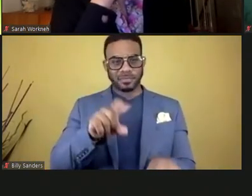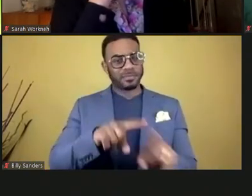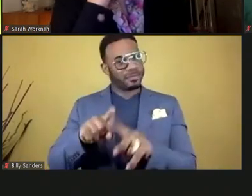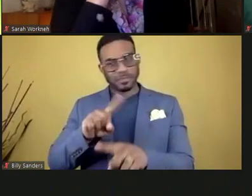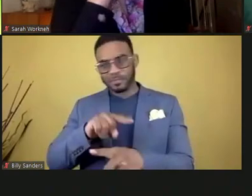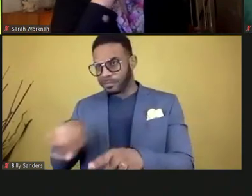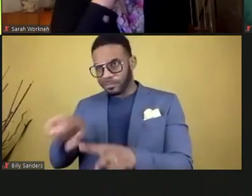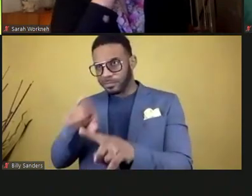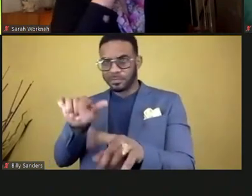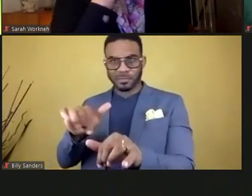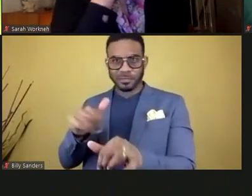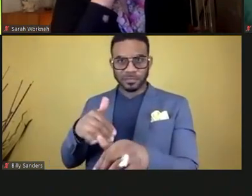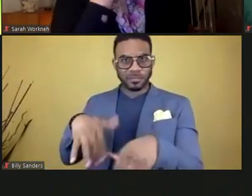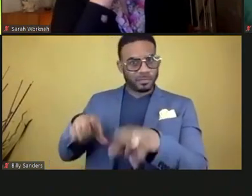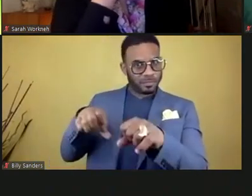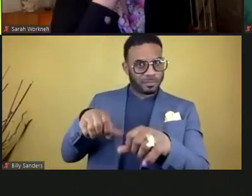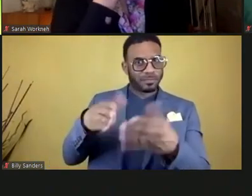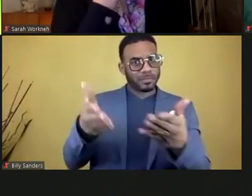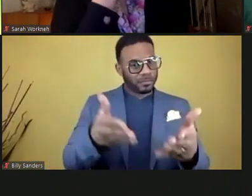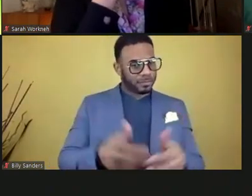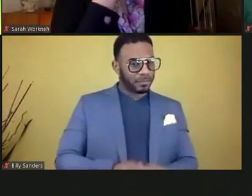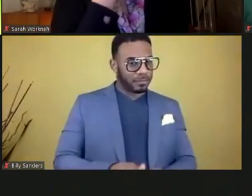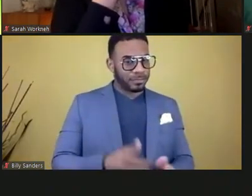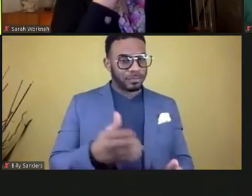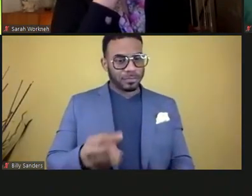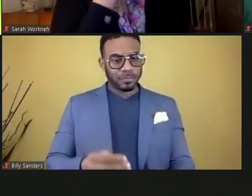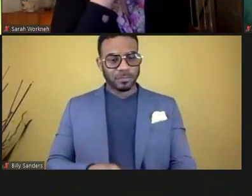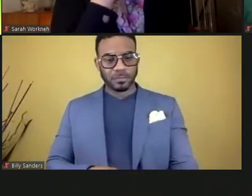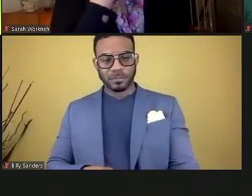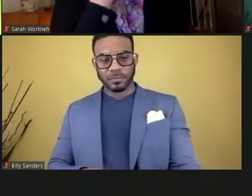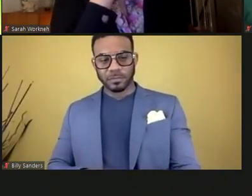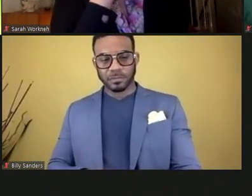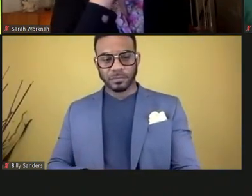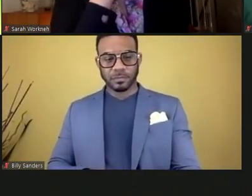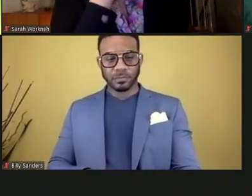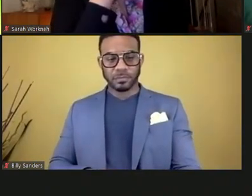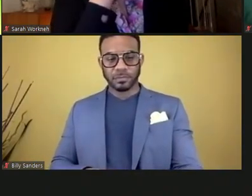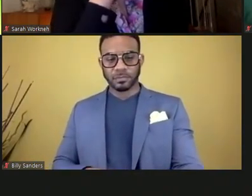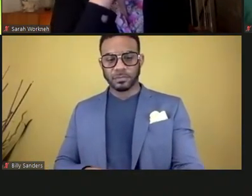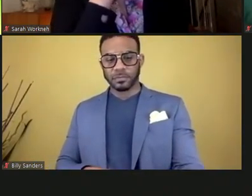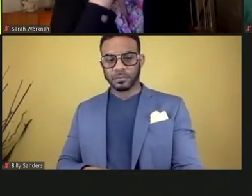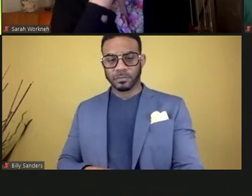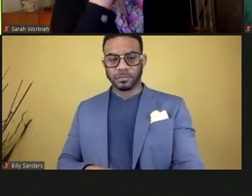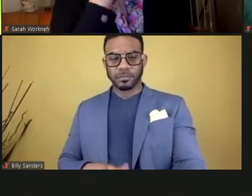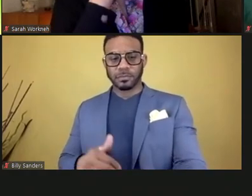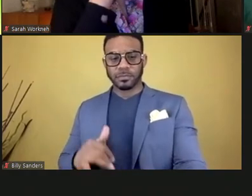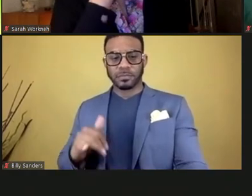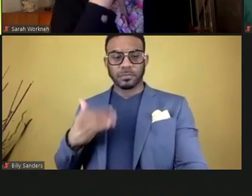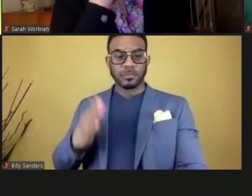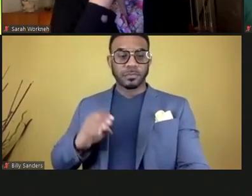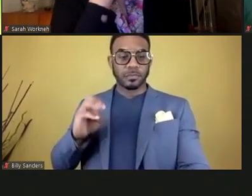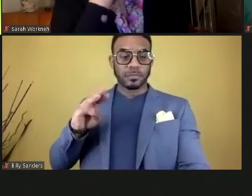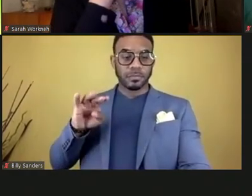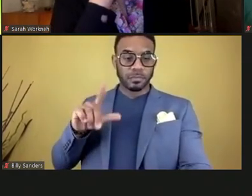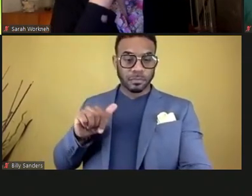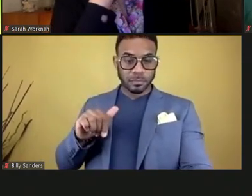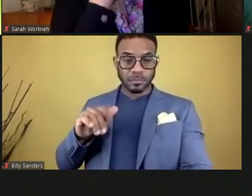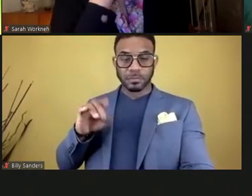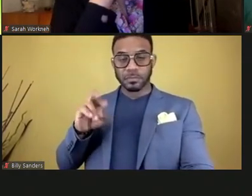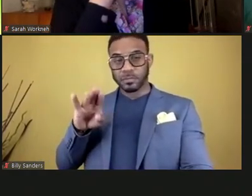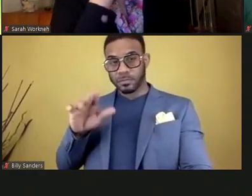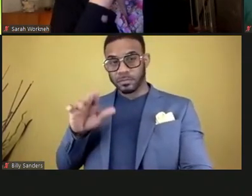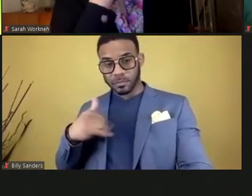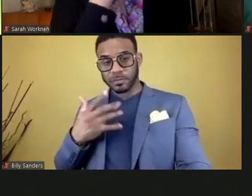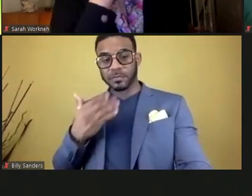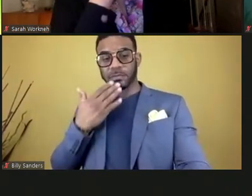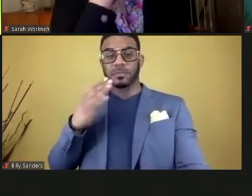those that we host and serve. So on behalf of MCLA and BCRC and Mass Voca, I also